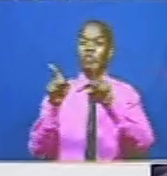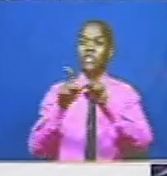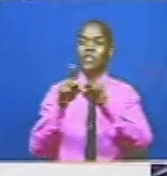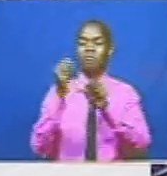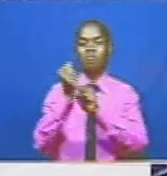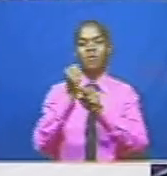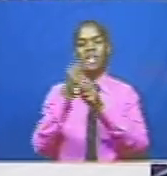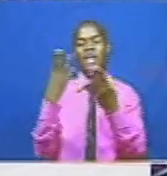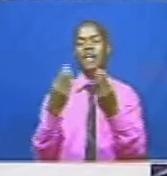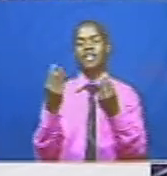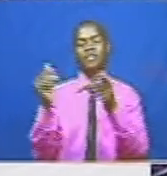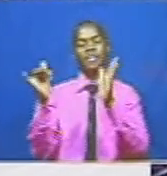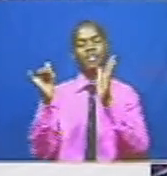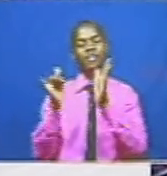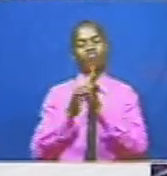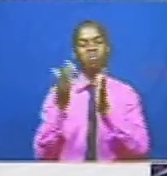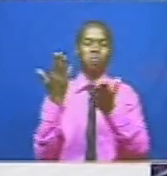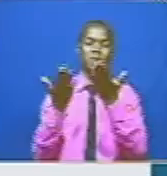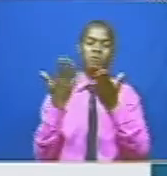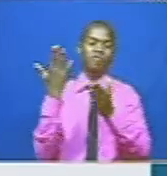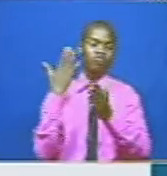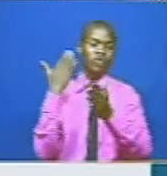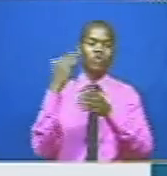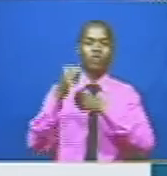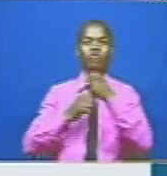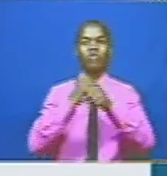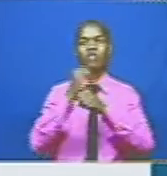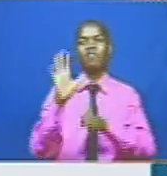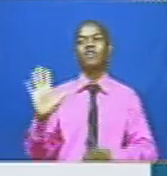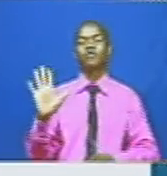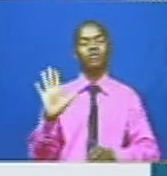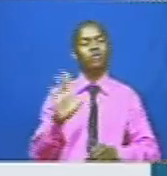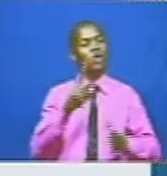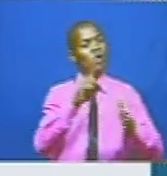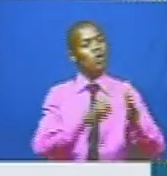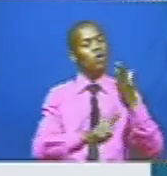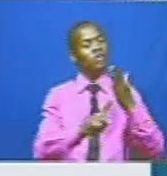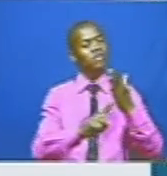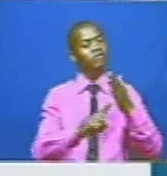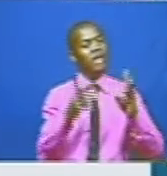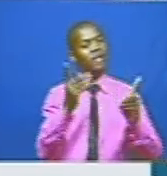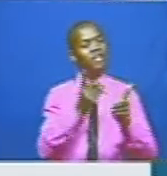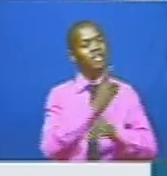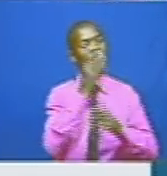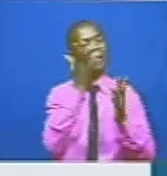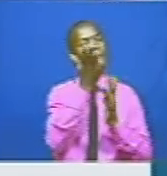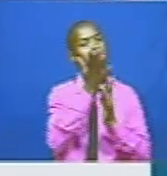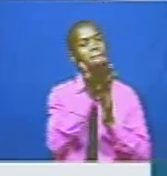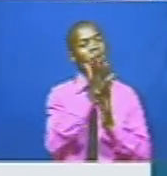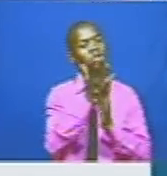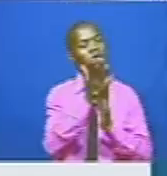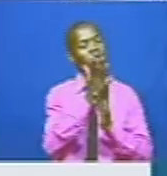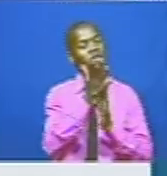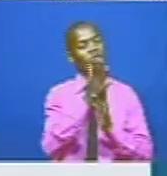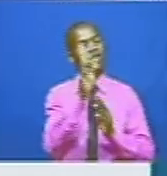than it used to be in 5 years maybe back. Okay, yeah. Maybe you can tell us what's the difference between the spending habits of